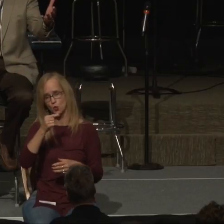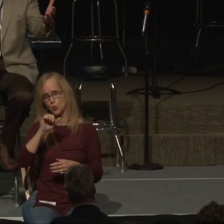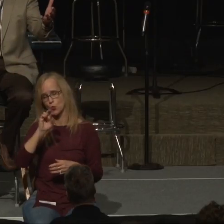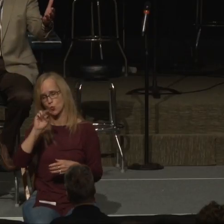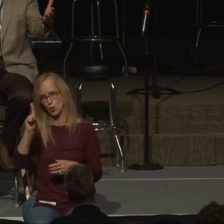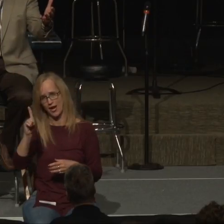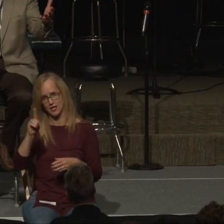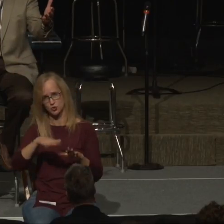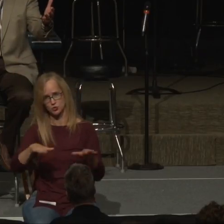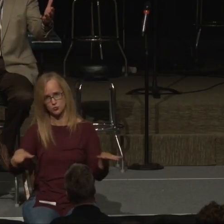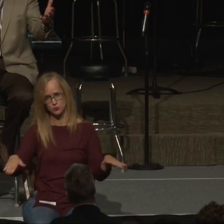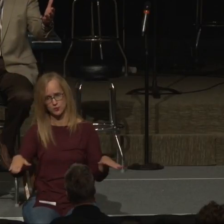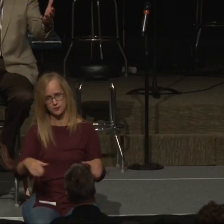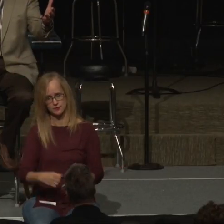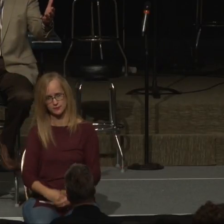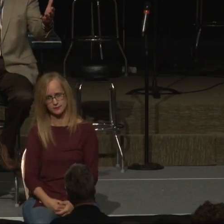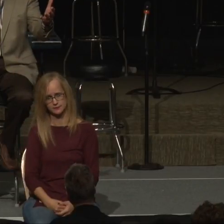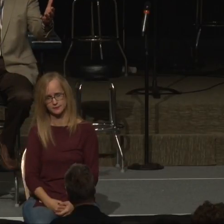grandchildren,